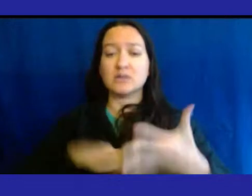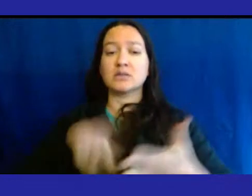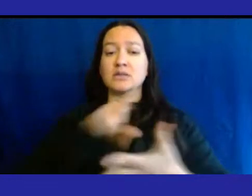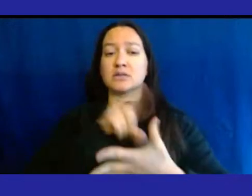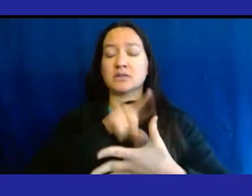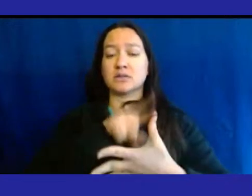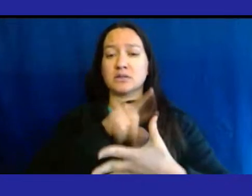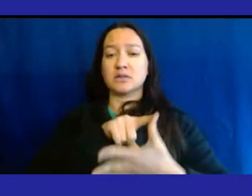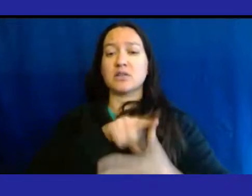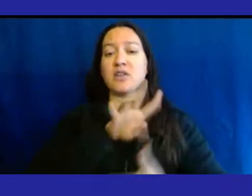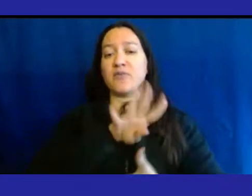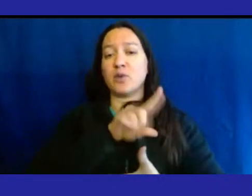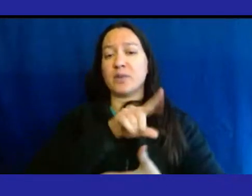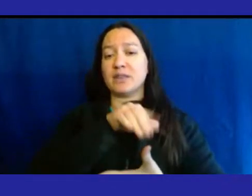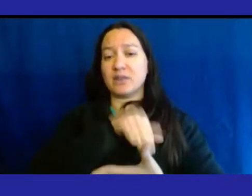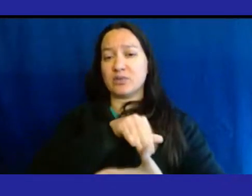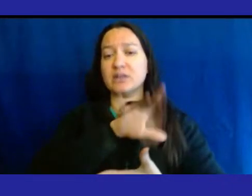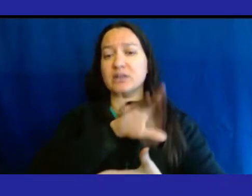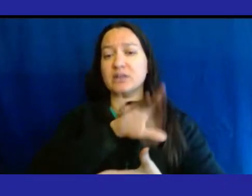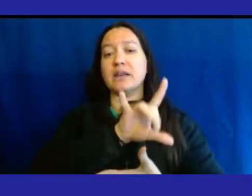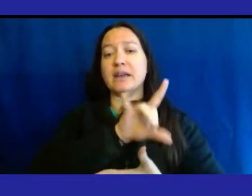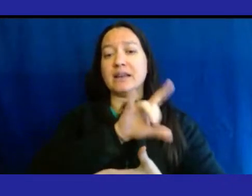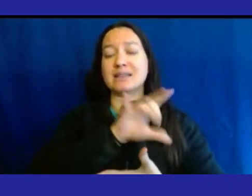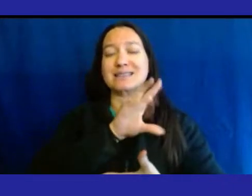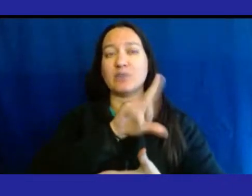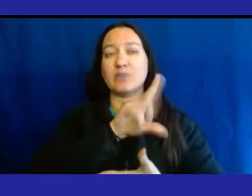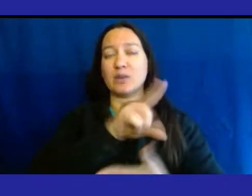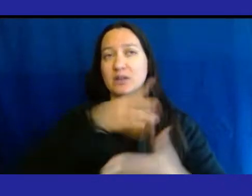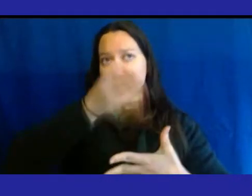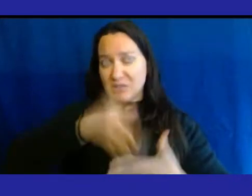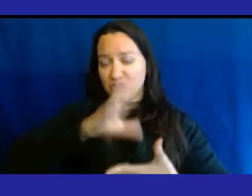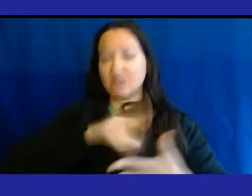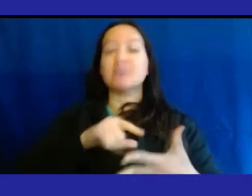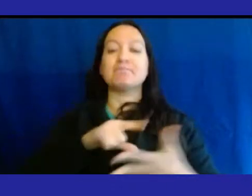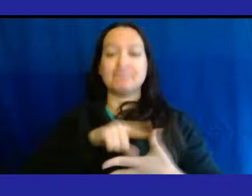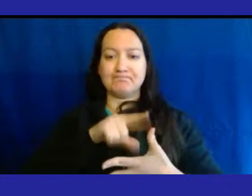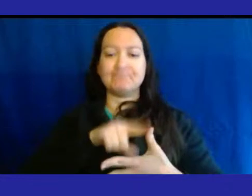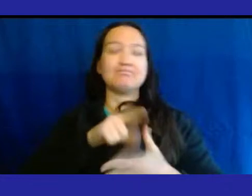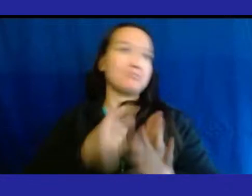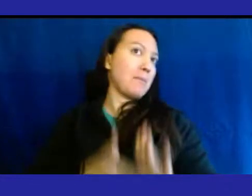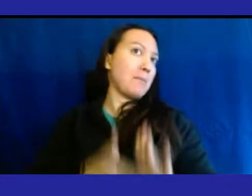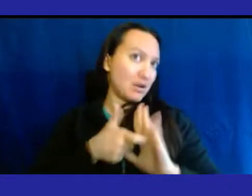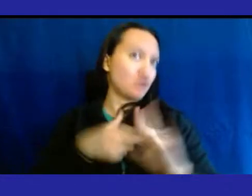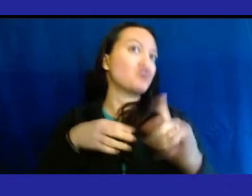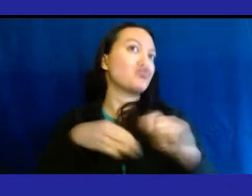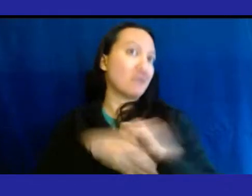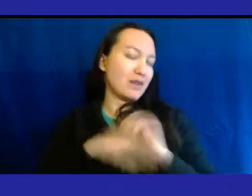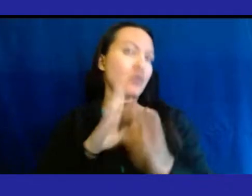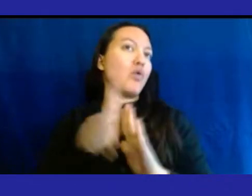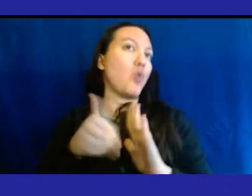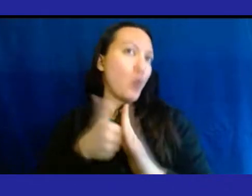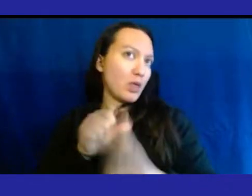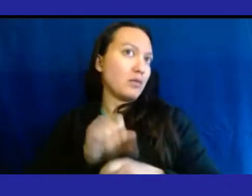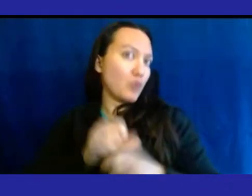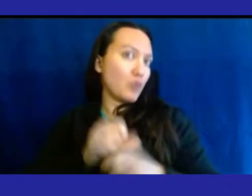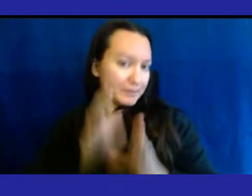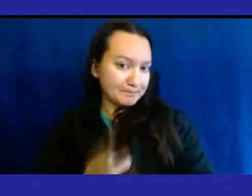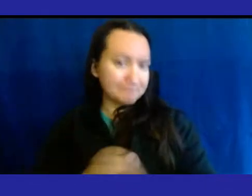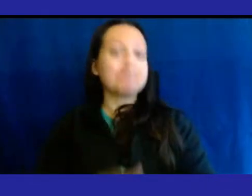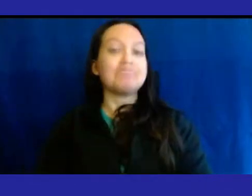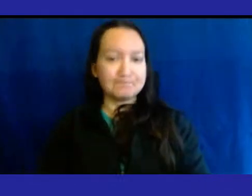has 41,871 completions. That is a mandatory training for all employees at New York City Health and